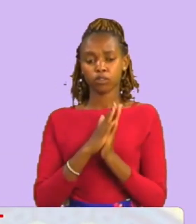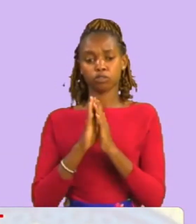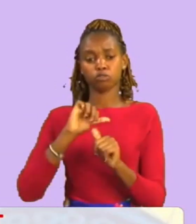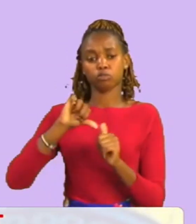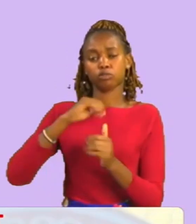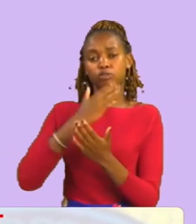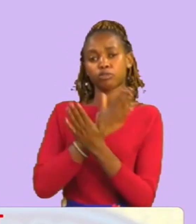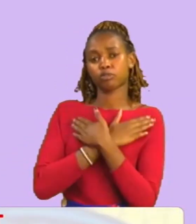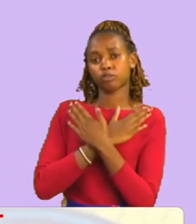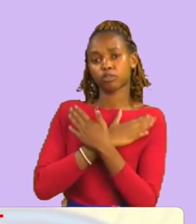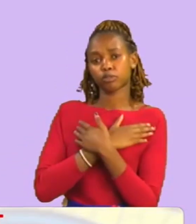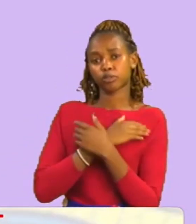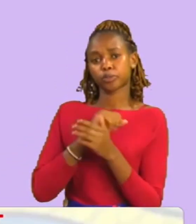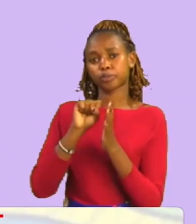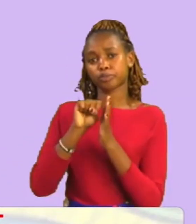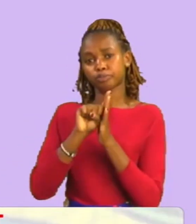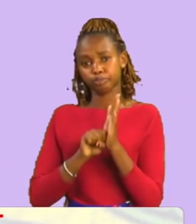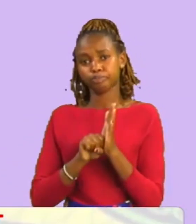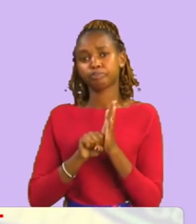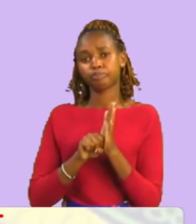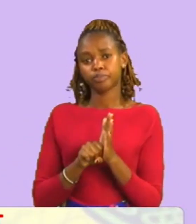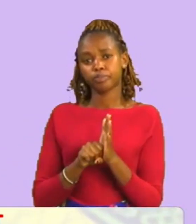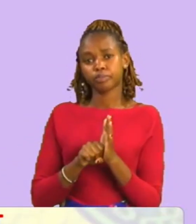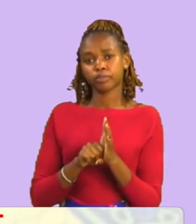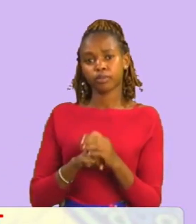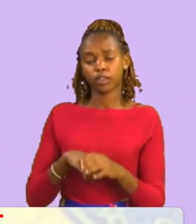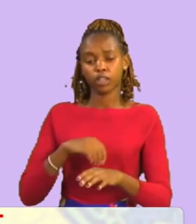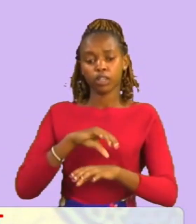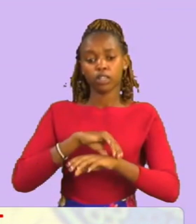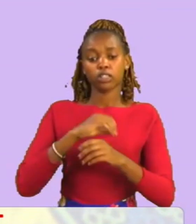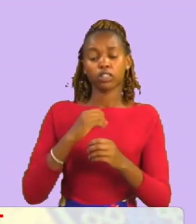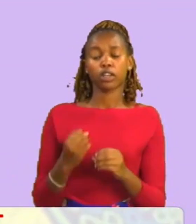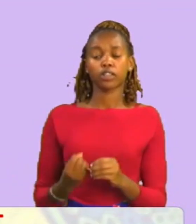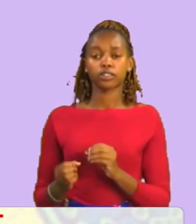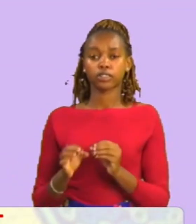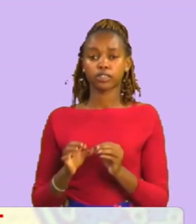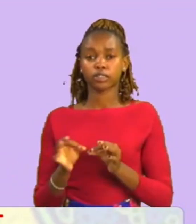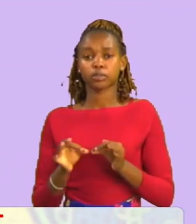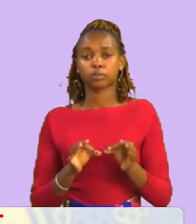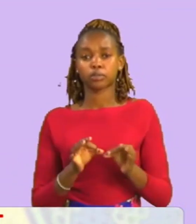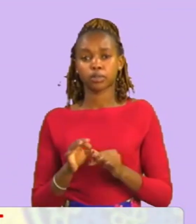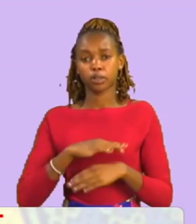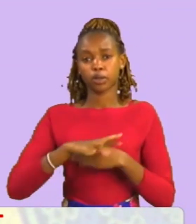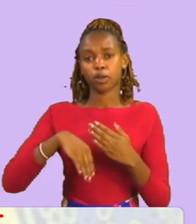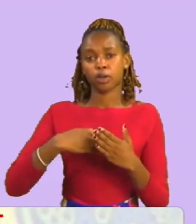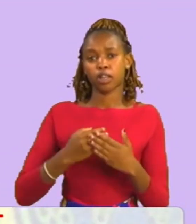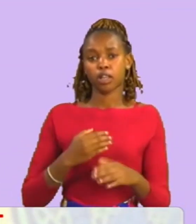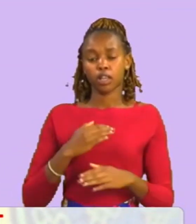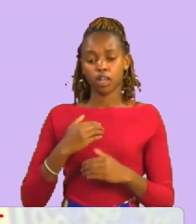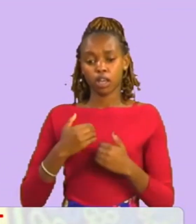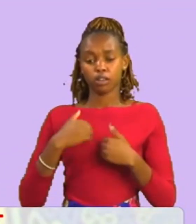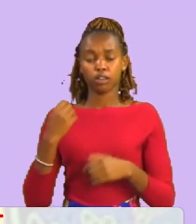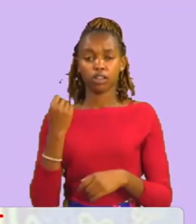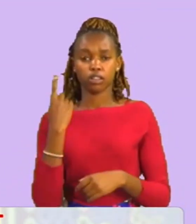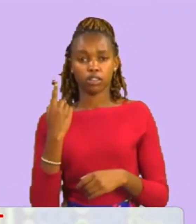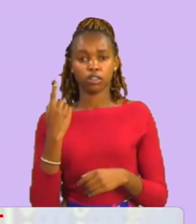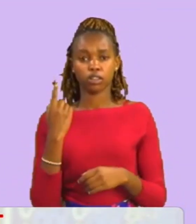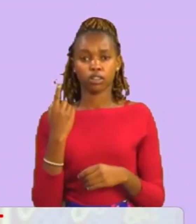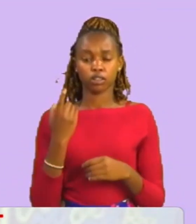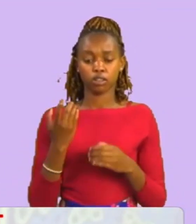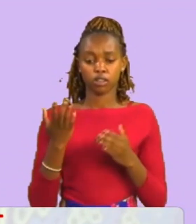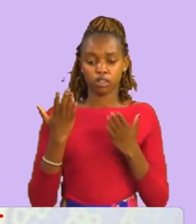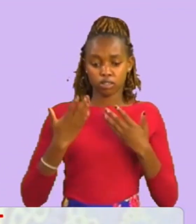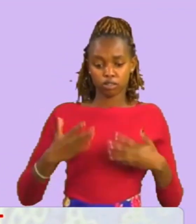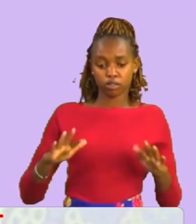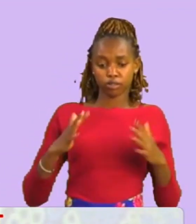na you itahitaji a whole show for us to get to explain. But all in all, we have to understand when it comes to cutting those